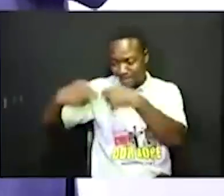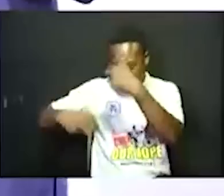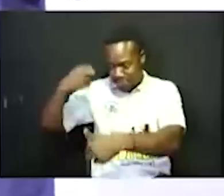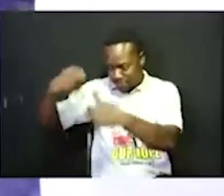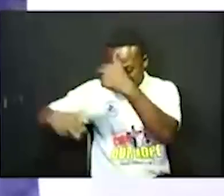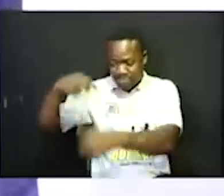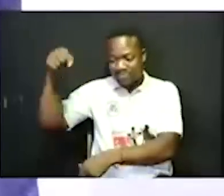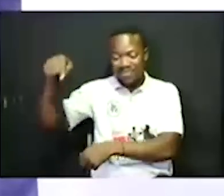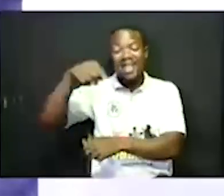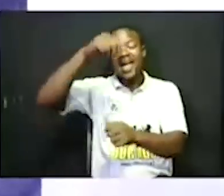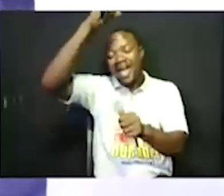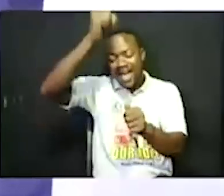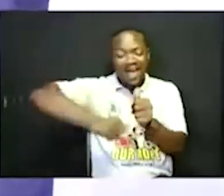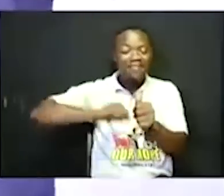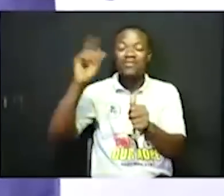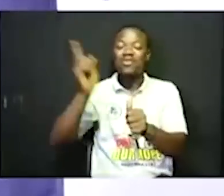Issues everywhere.